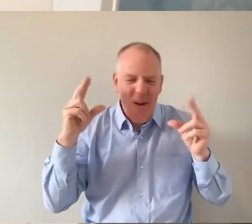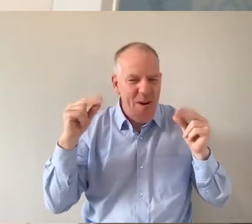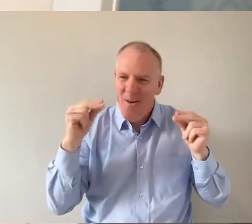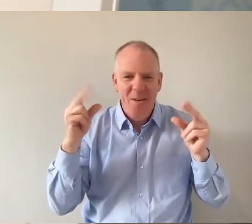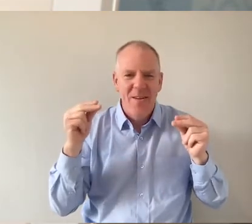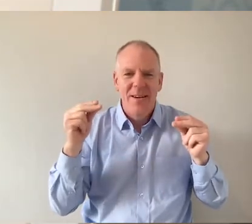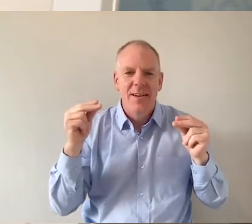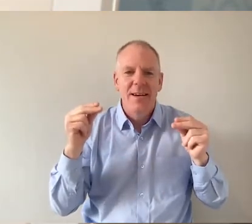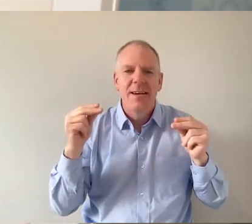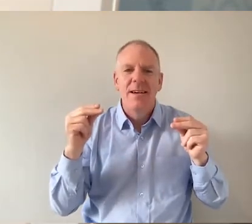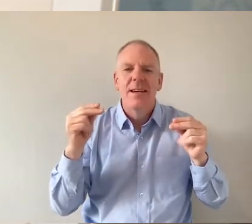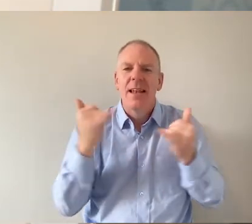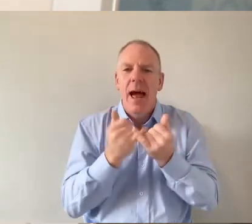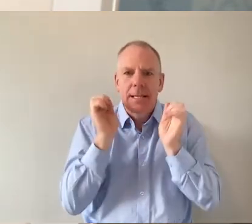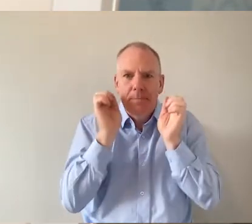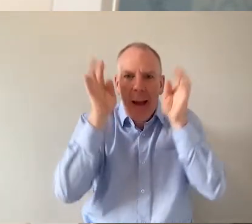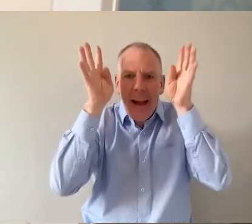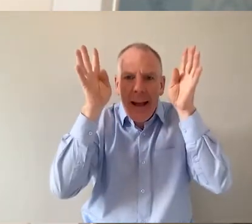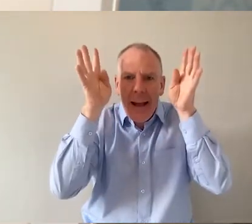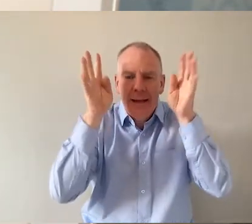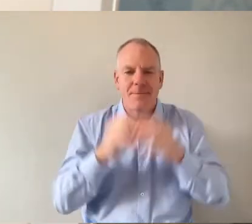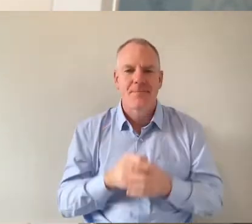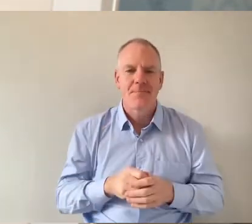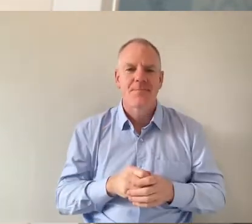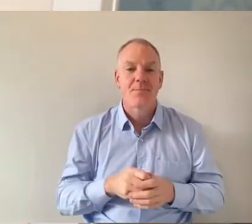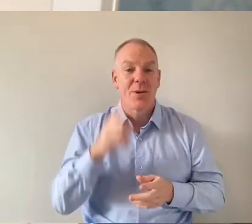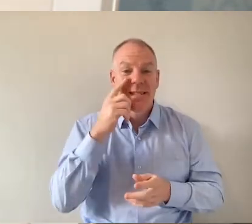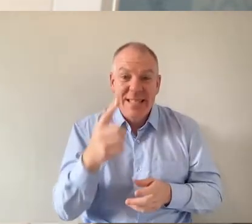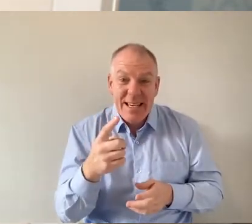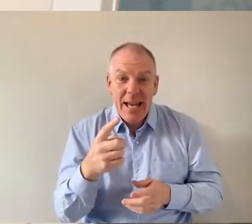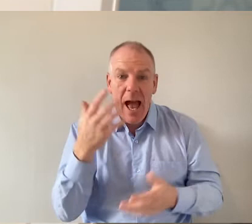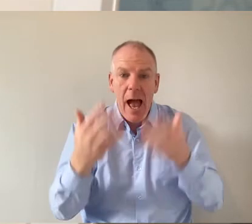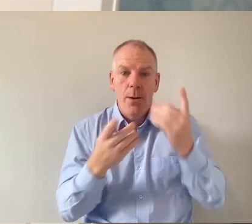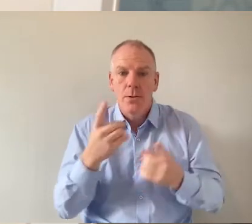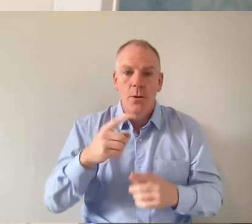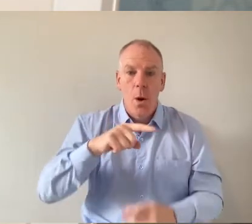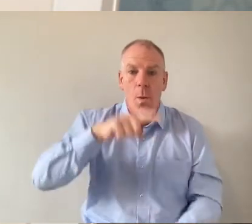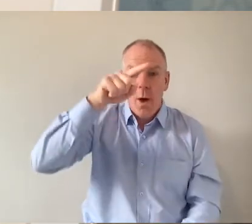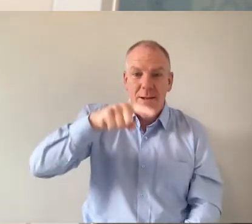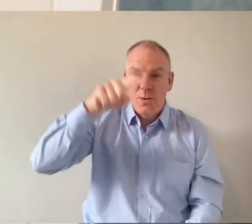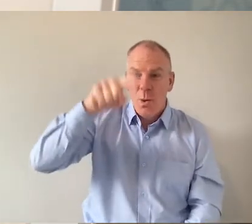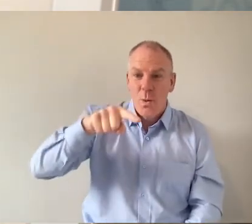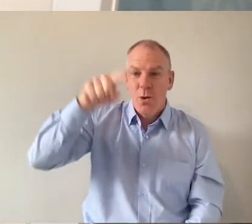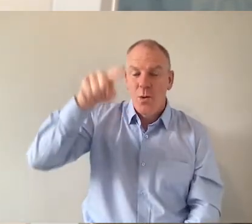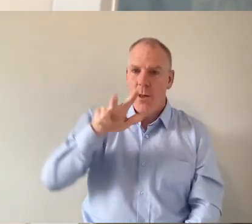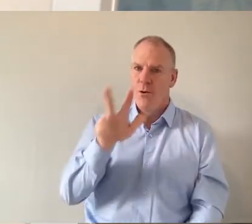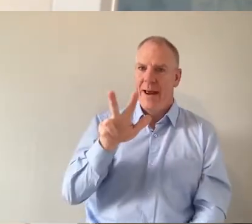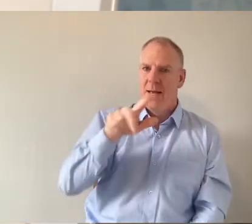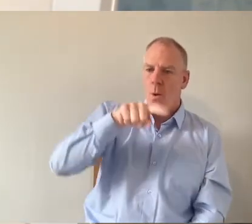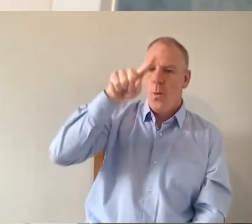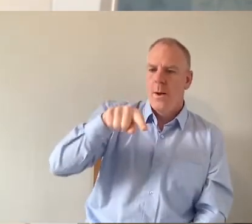hair. It is a little bit spiky. So what I'm going to do his spiky hair is I'm going to draw 1, 2, 3